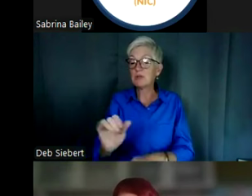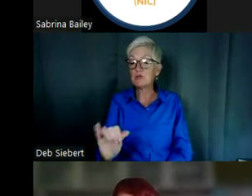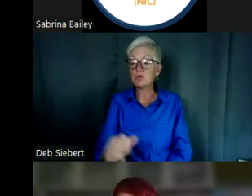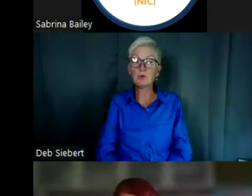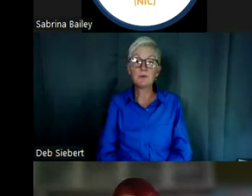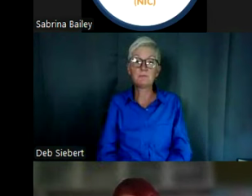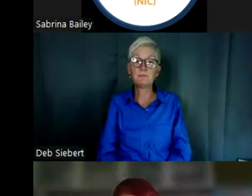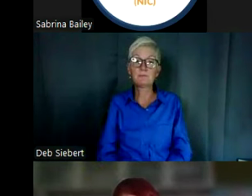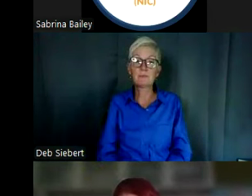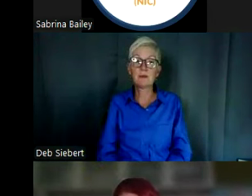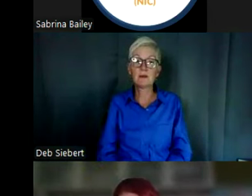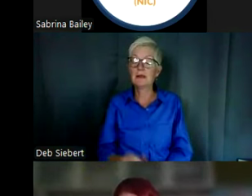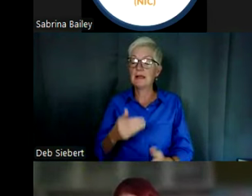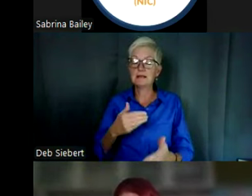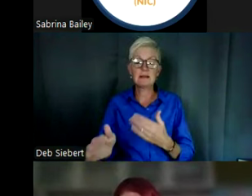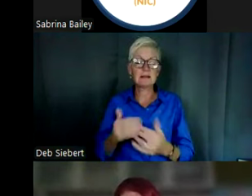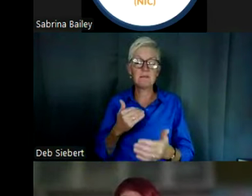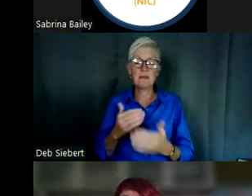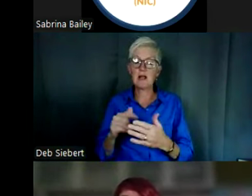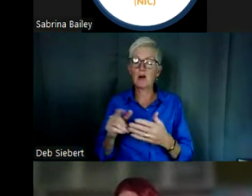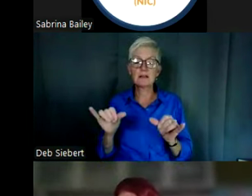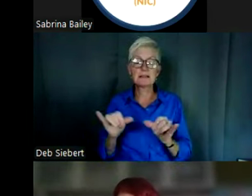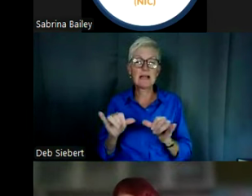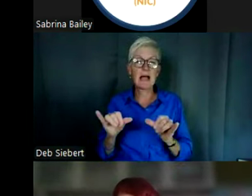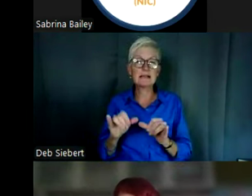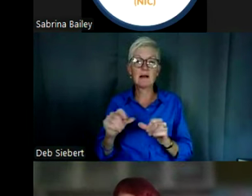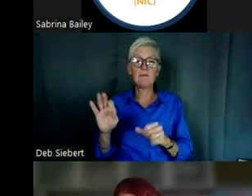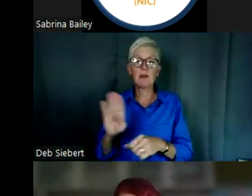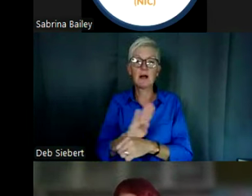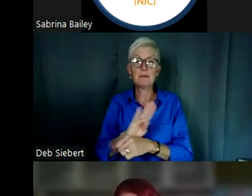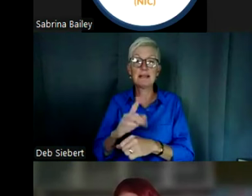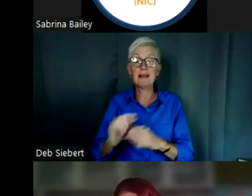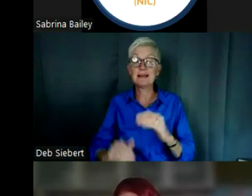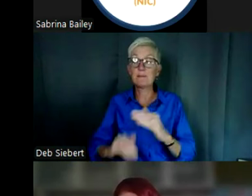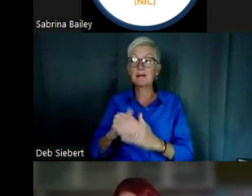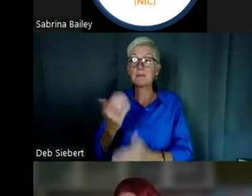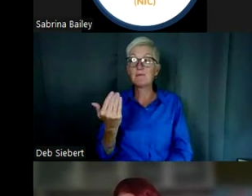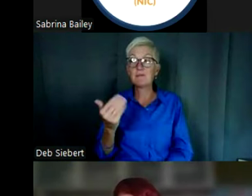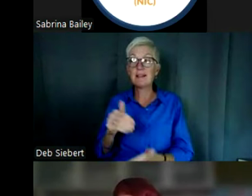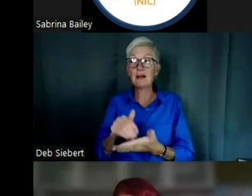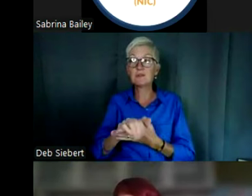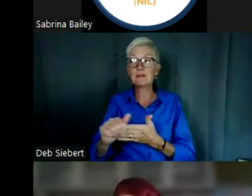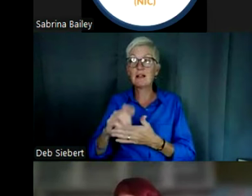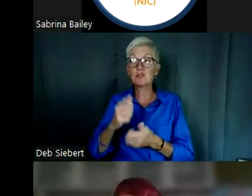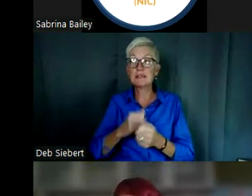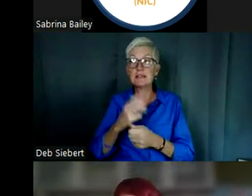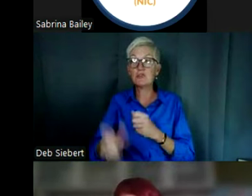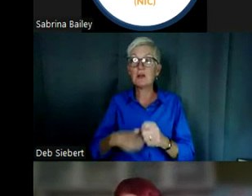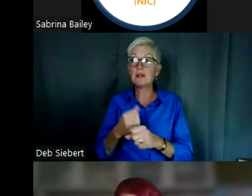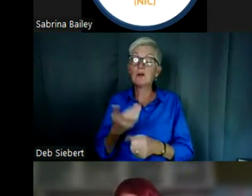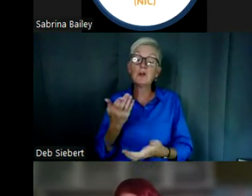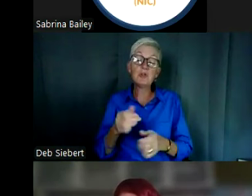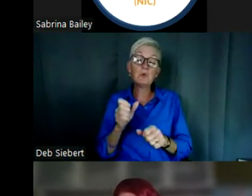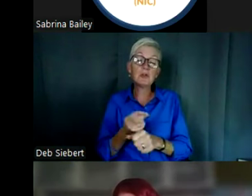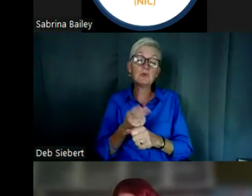limited by the size of the company and is a maximum of $15,000 per year. This could be used for restriping a parking lot for parking